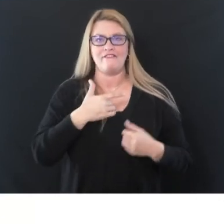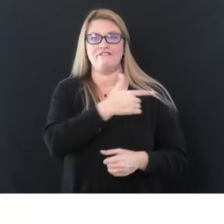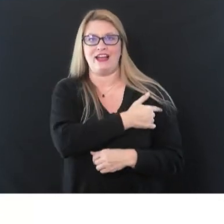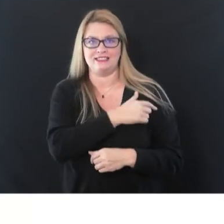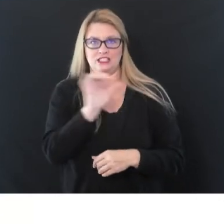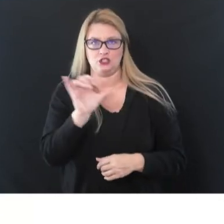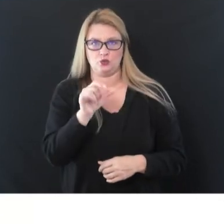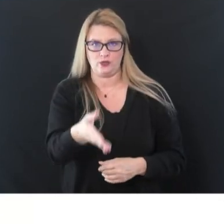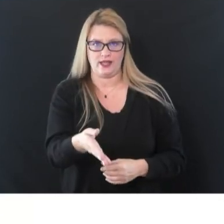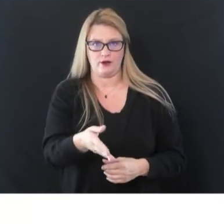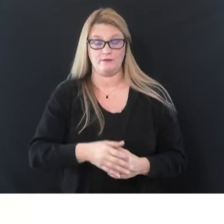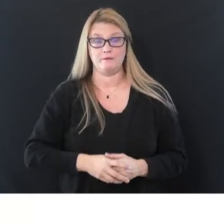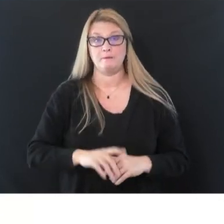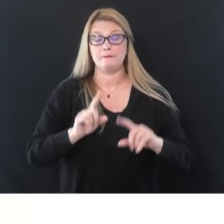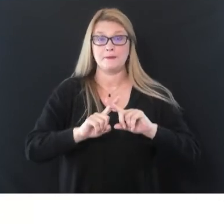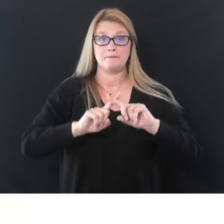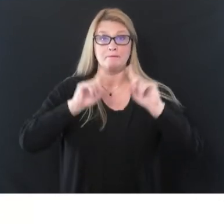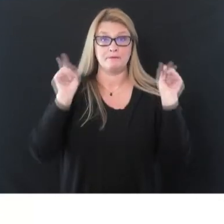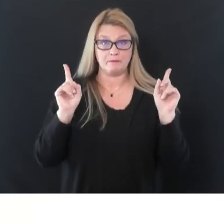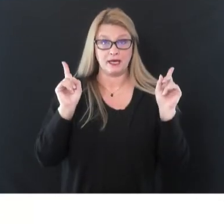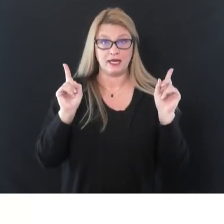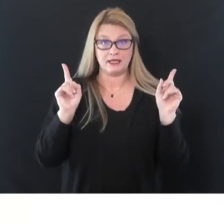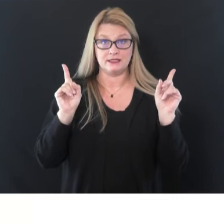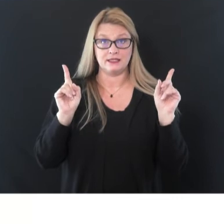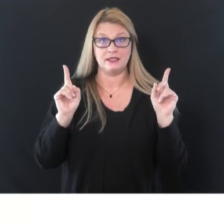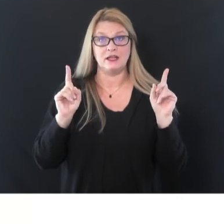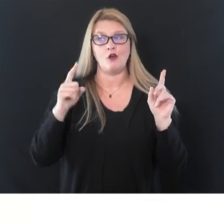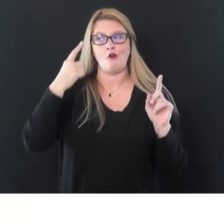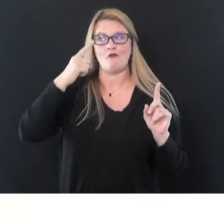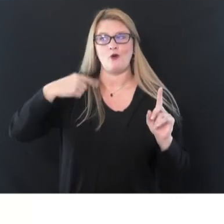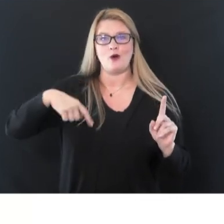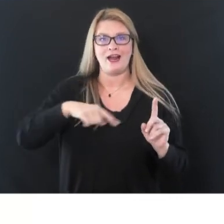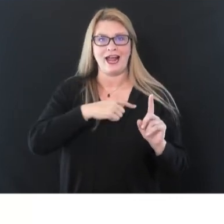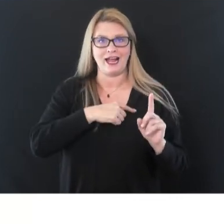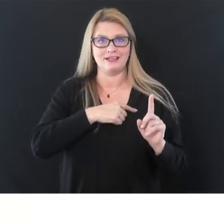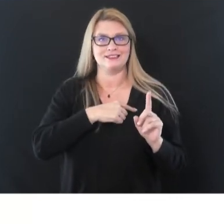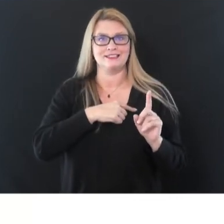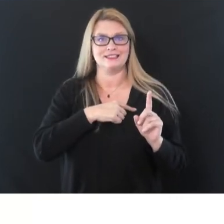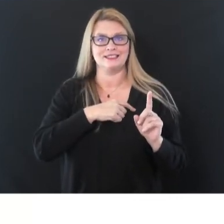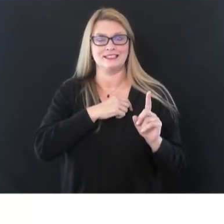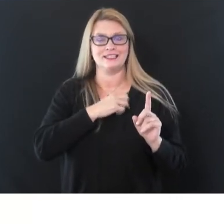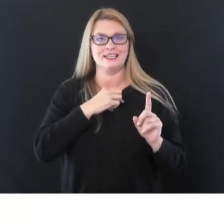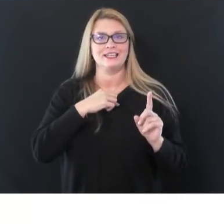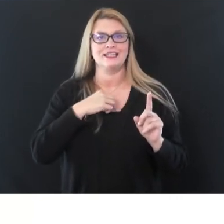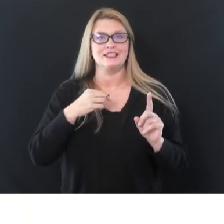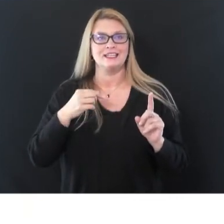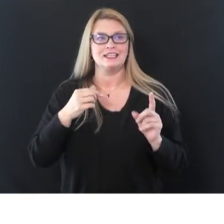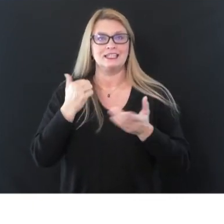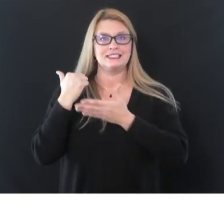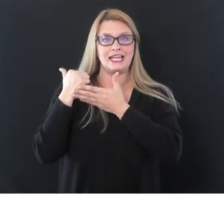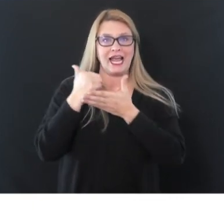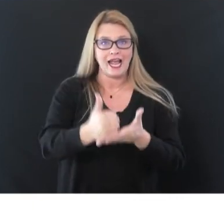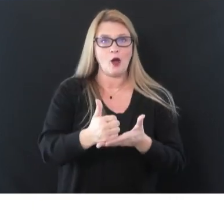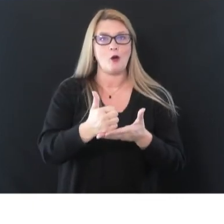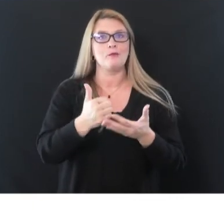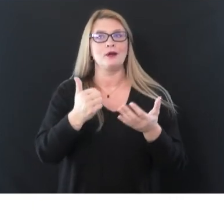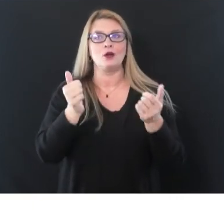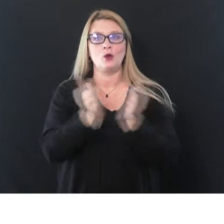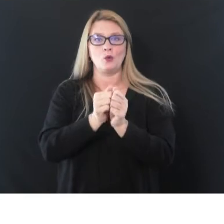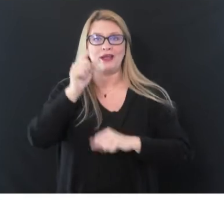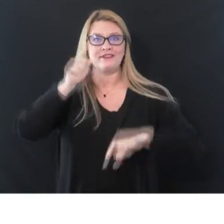vaccination. But in order for us to really deal with the disparities and the health outcomes of people of